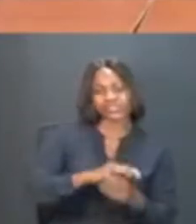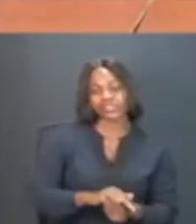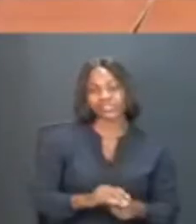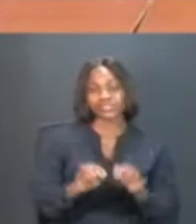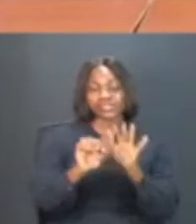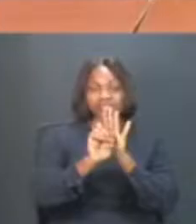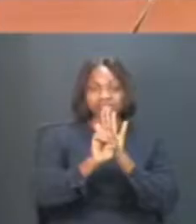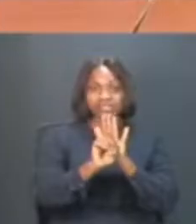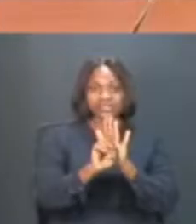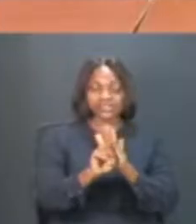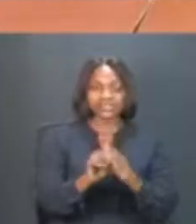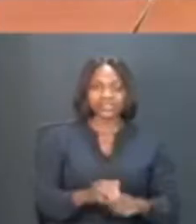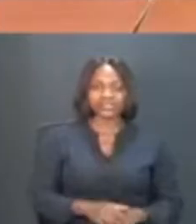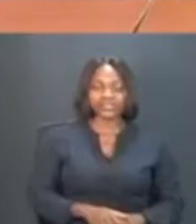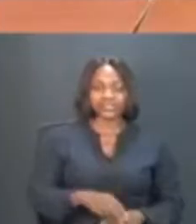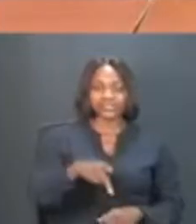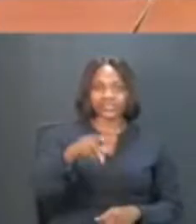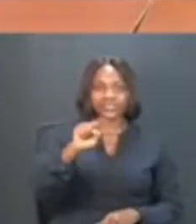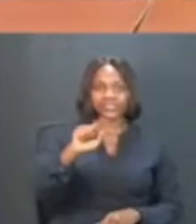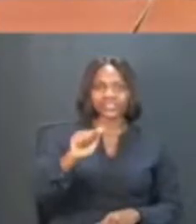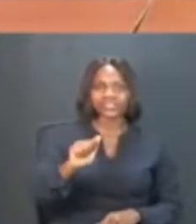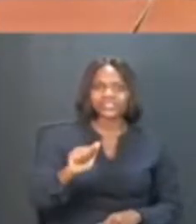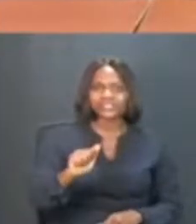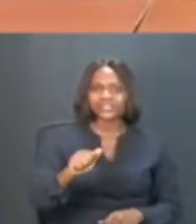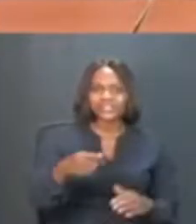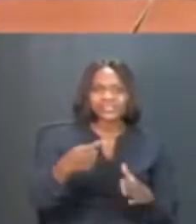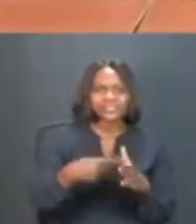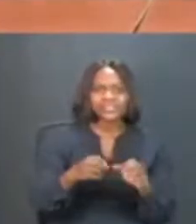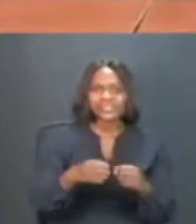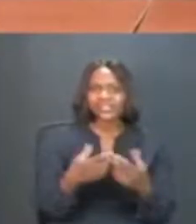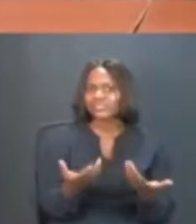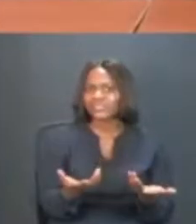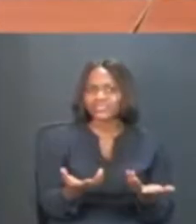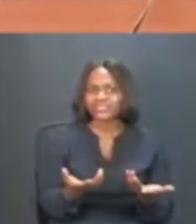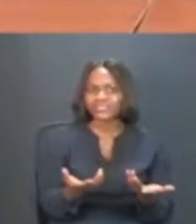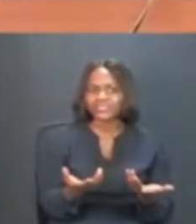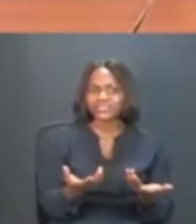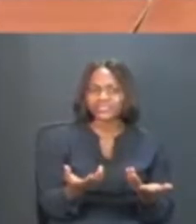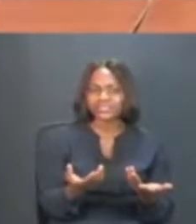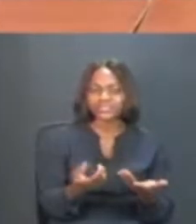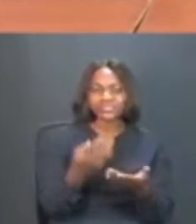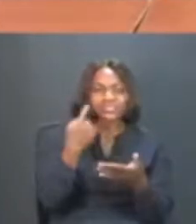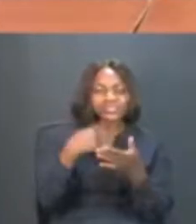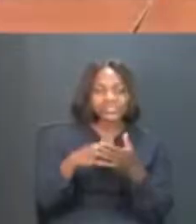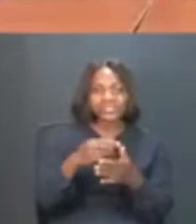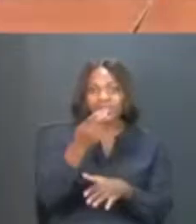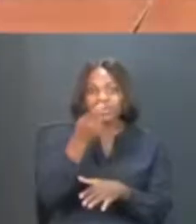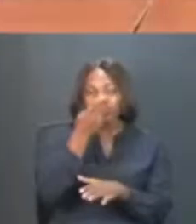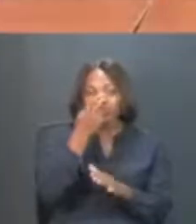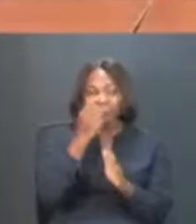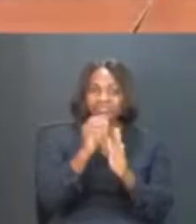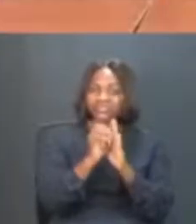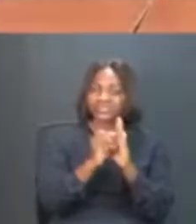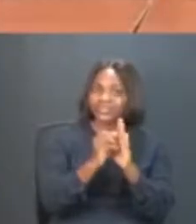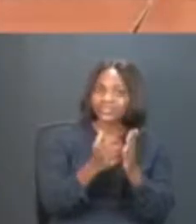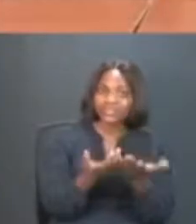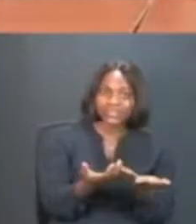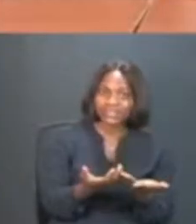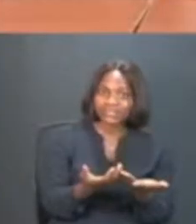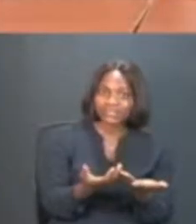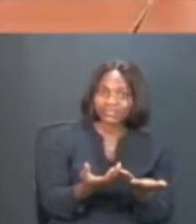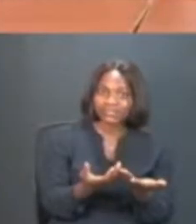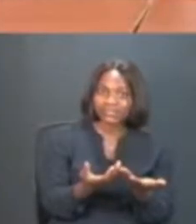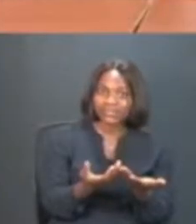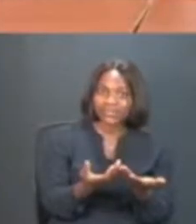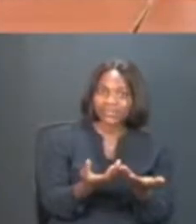example, PSA, how much is PSA to diagnose a prostate cancer, a possibility of somebody to develop prostate cancer?